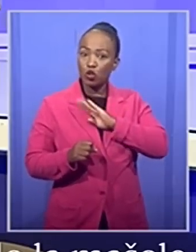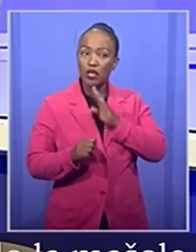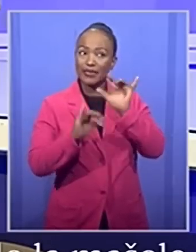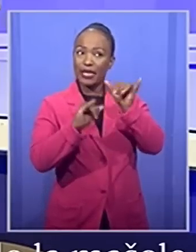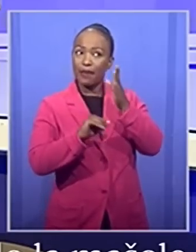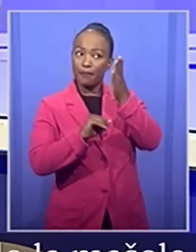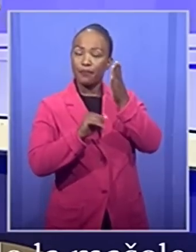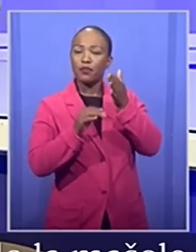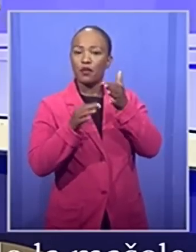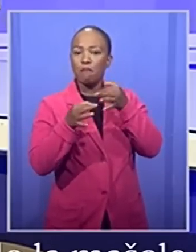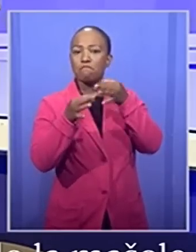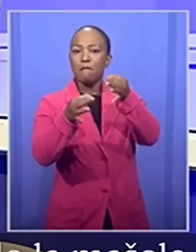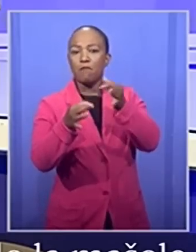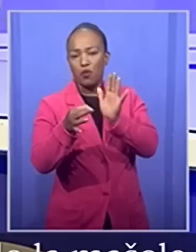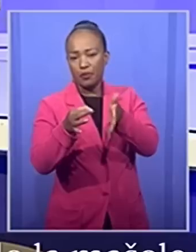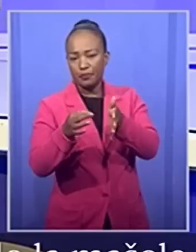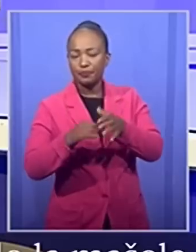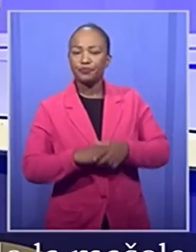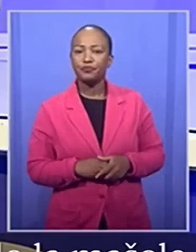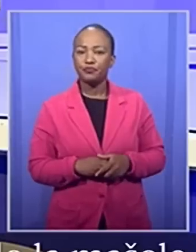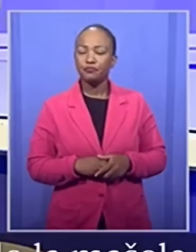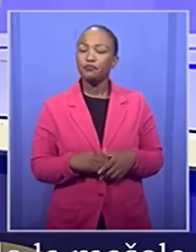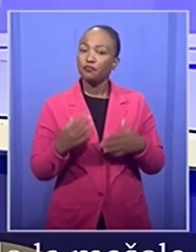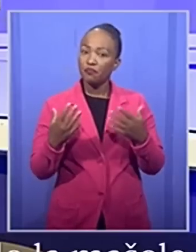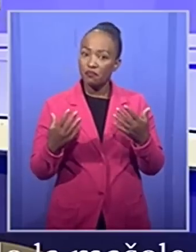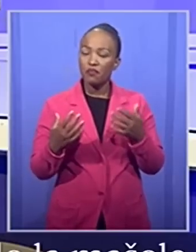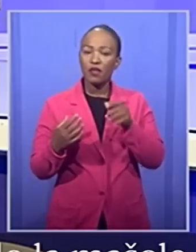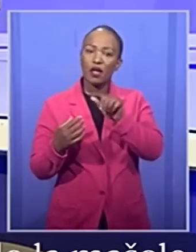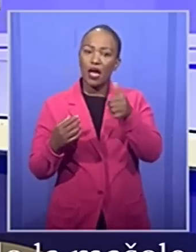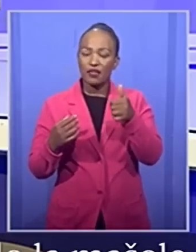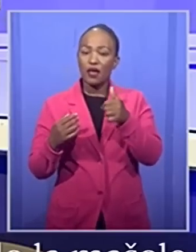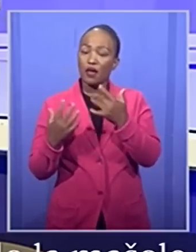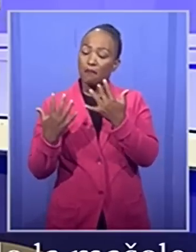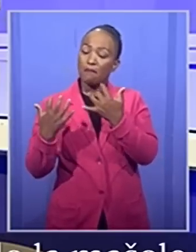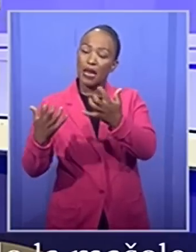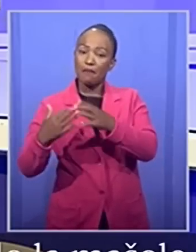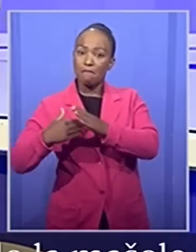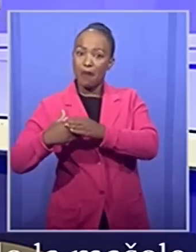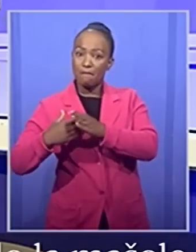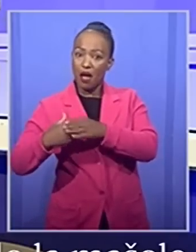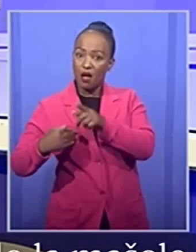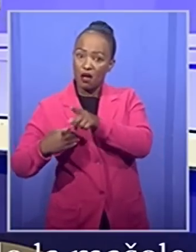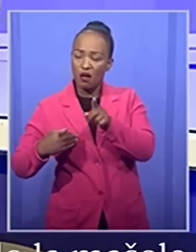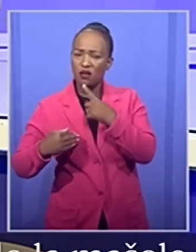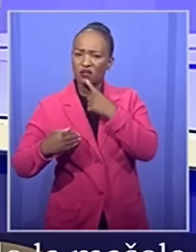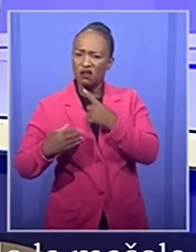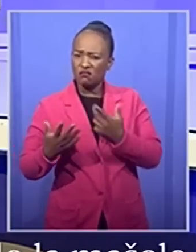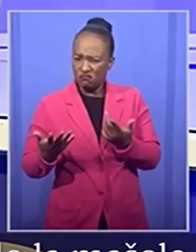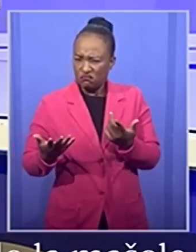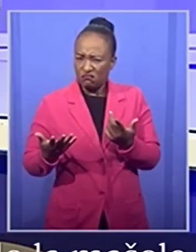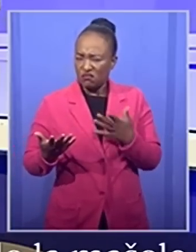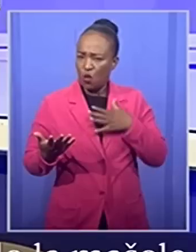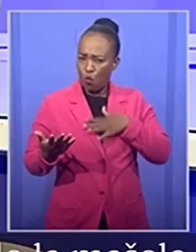ga mašole ka nageng yeo. Go sa le bjalo maloko a mangwe a palamente a nyaka go kwešiša le hlalošo ya